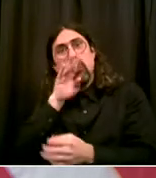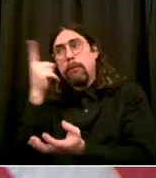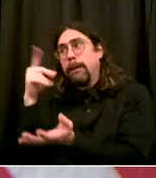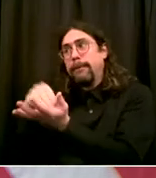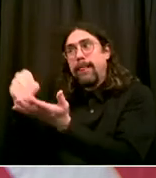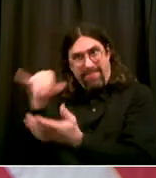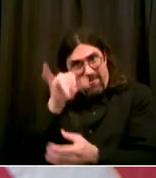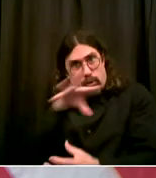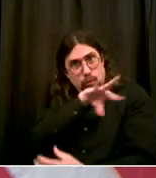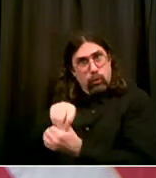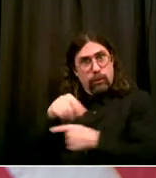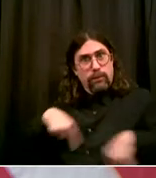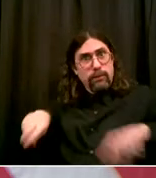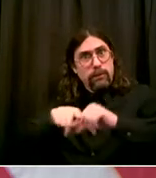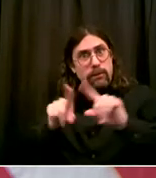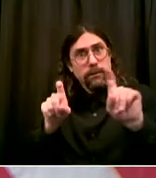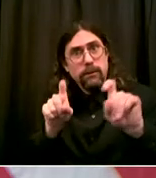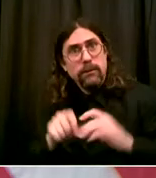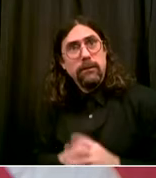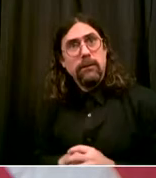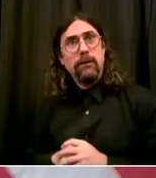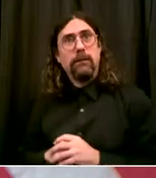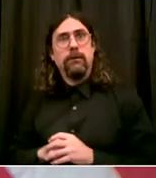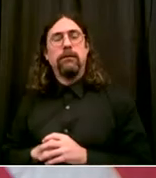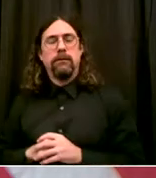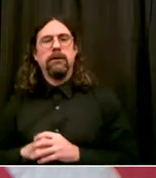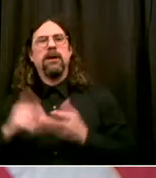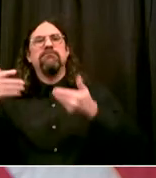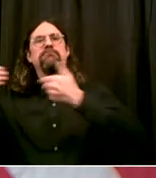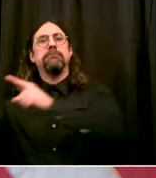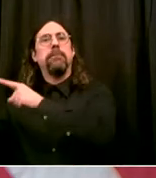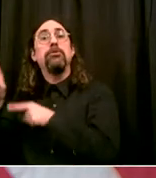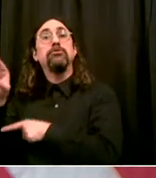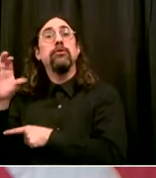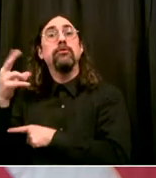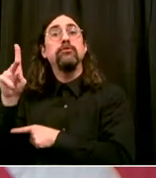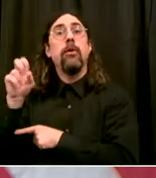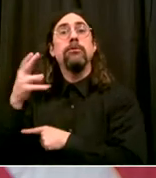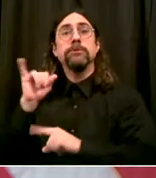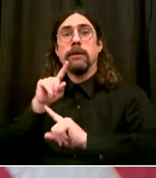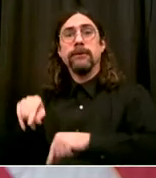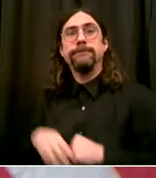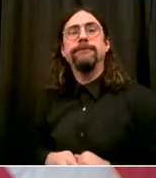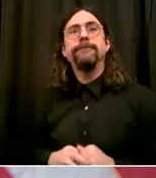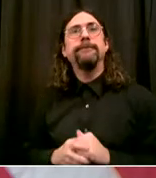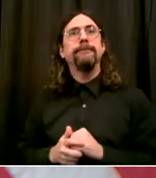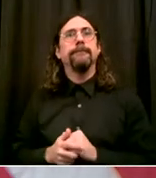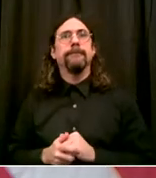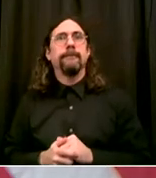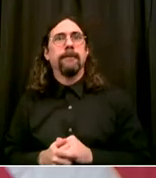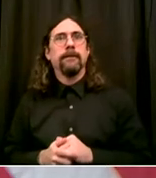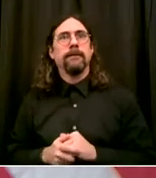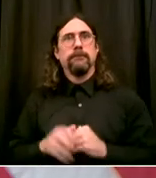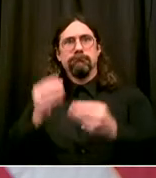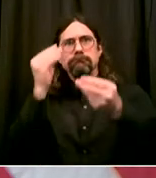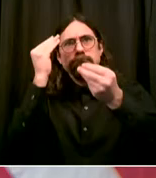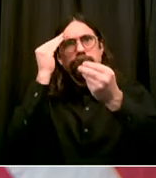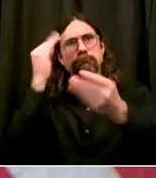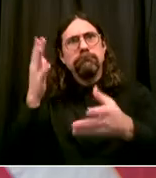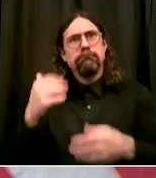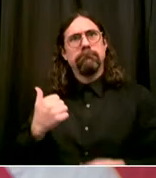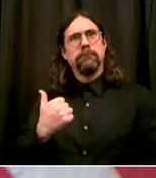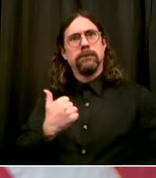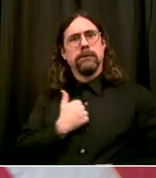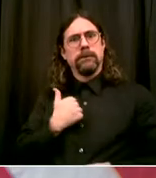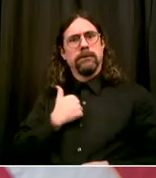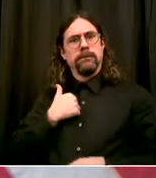care doctor myself. And I know that people who have been practicing in the community, whether it's a